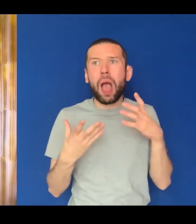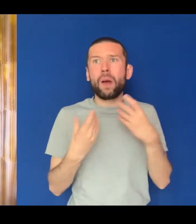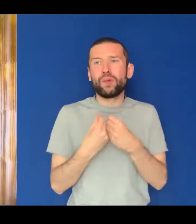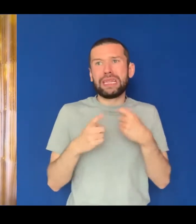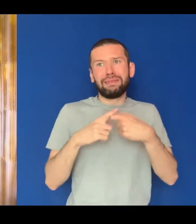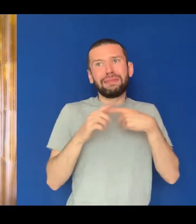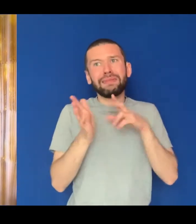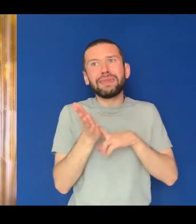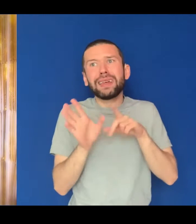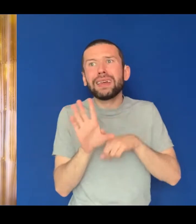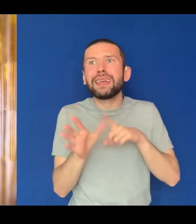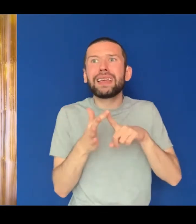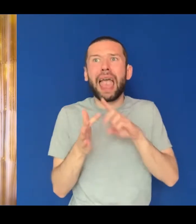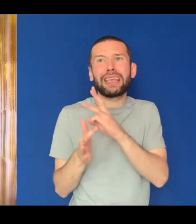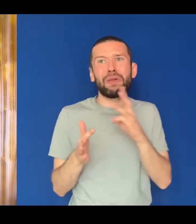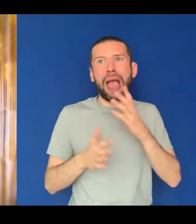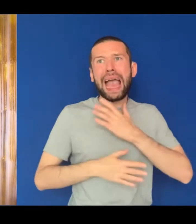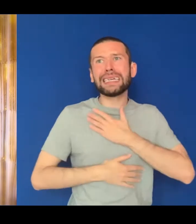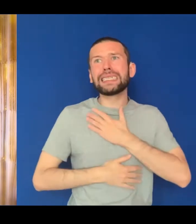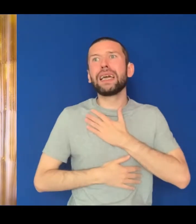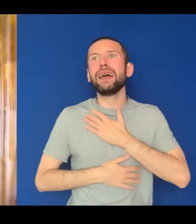recovering from my breakup with Kanye West.